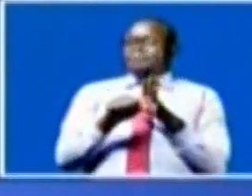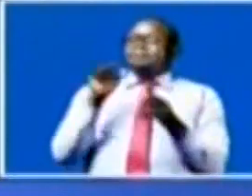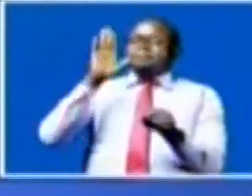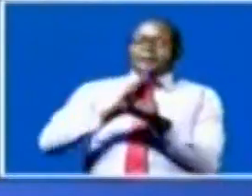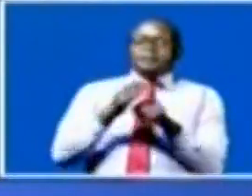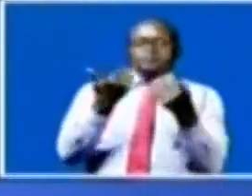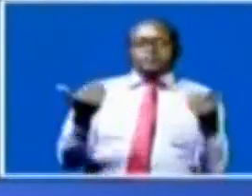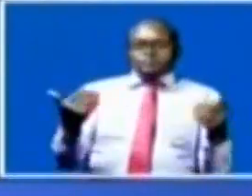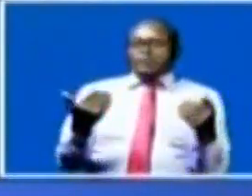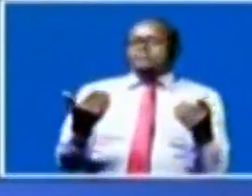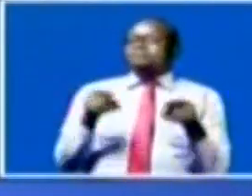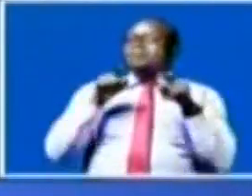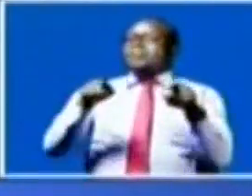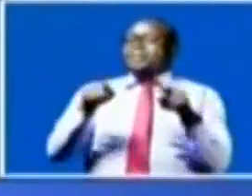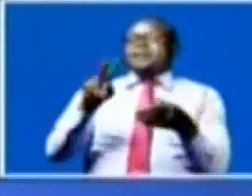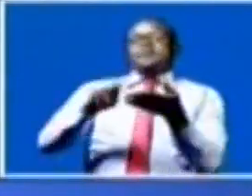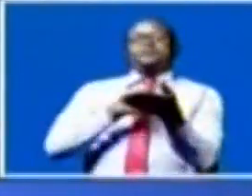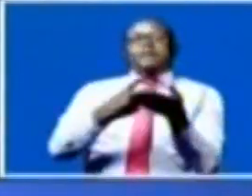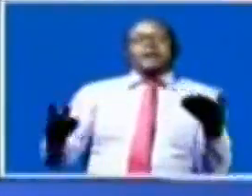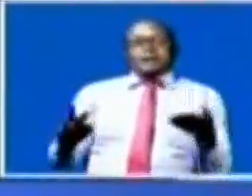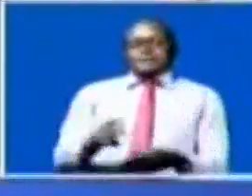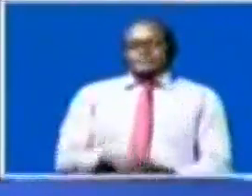children to failure.